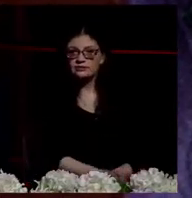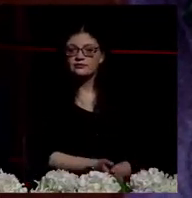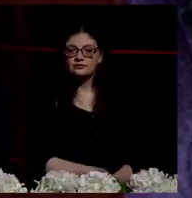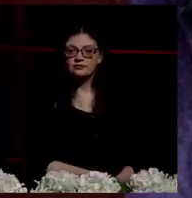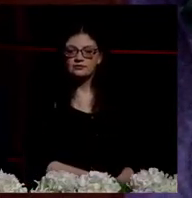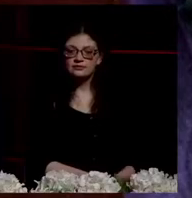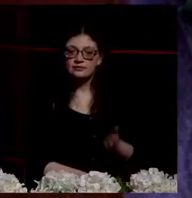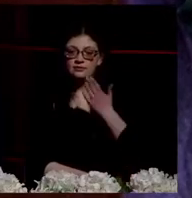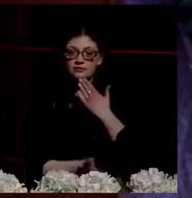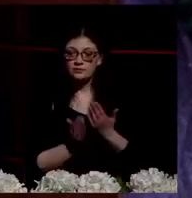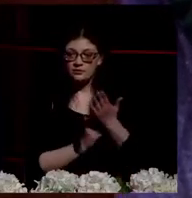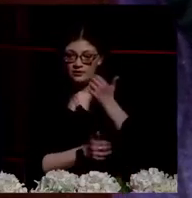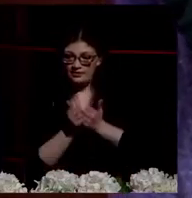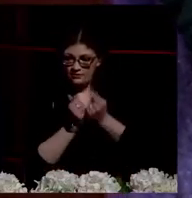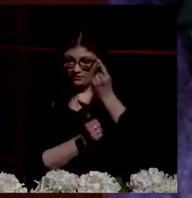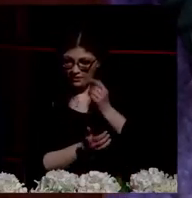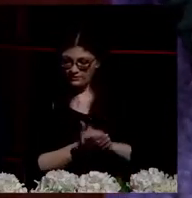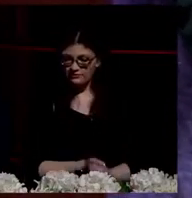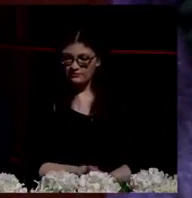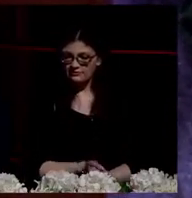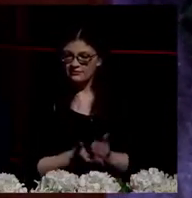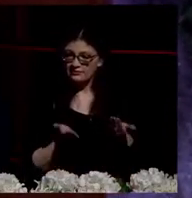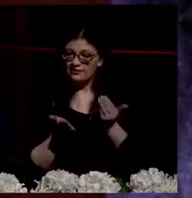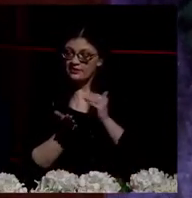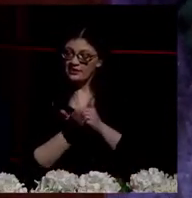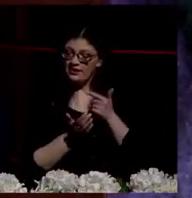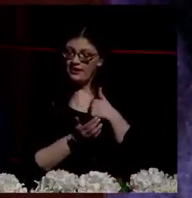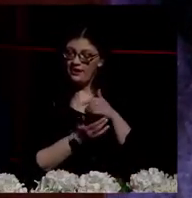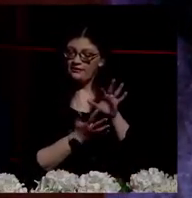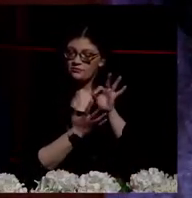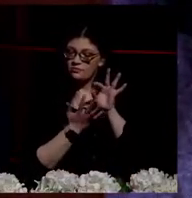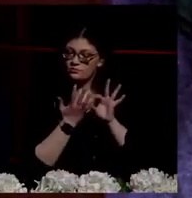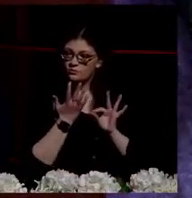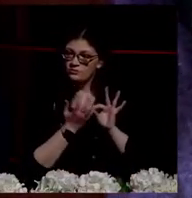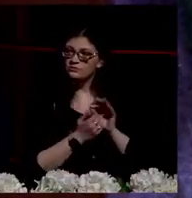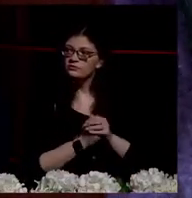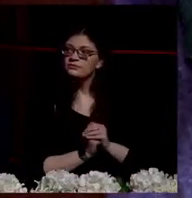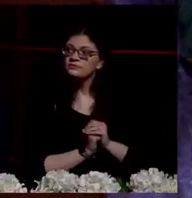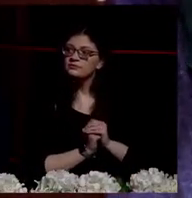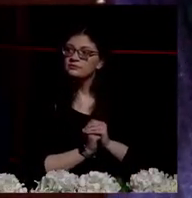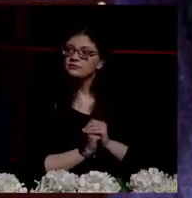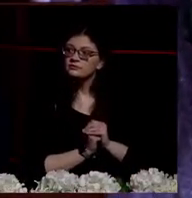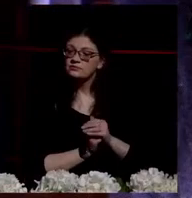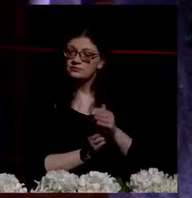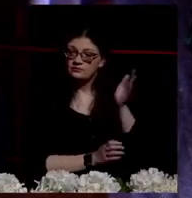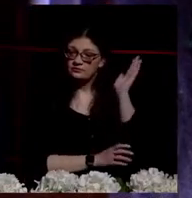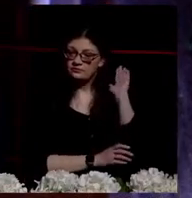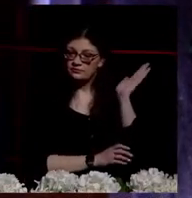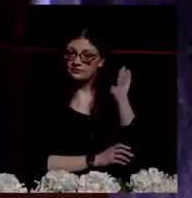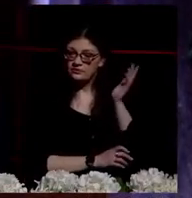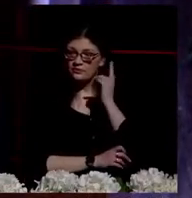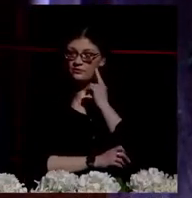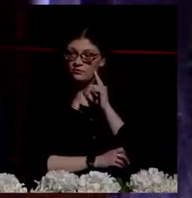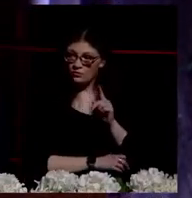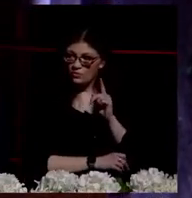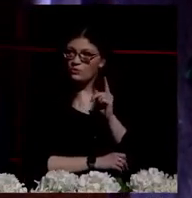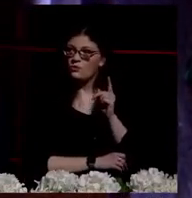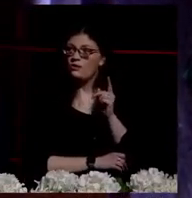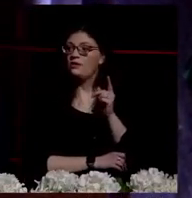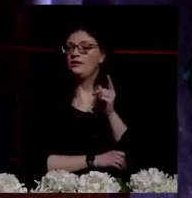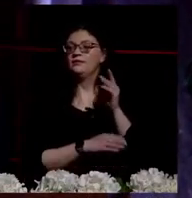Good morning, everybody. Once again, I have been selected to speak for and from the